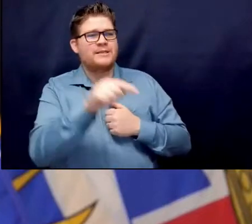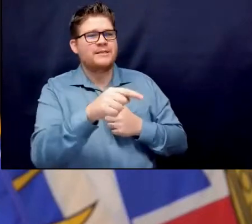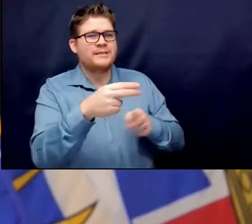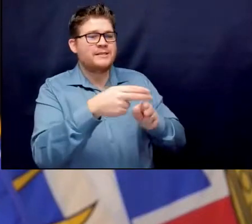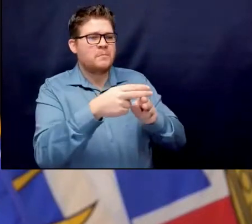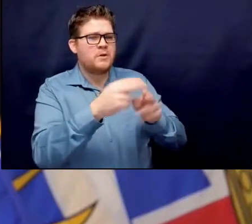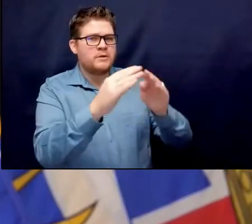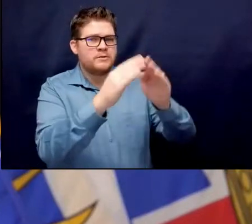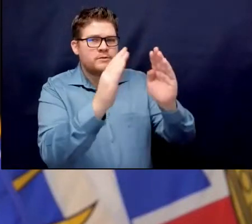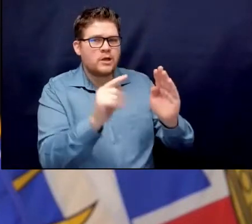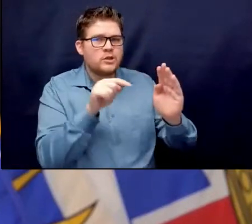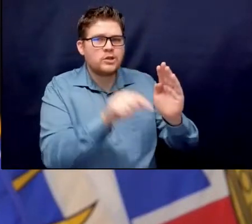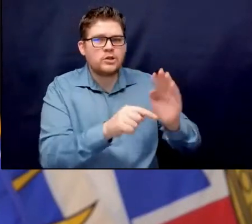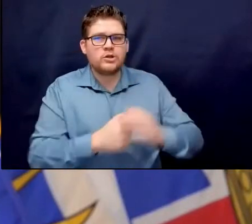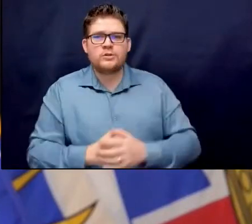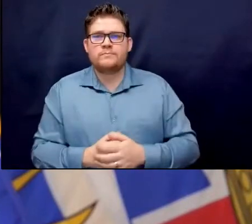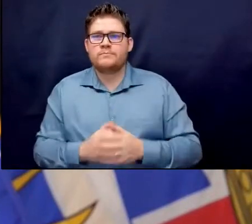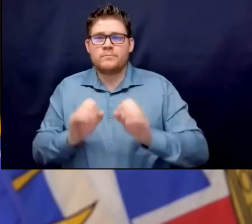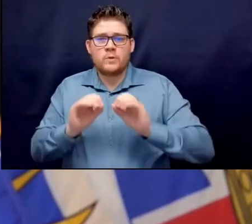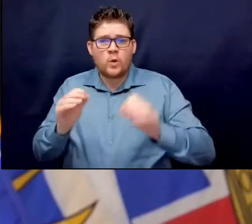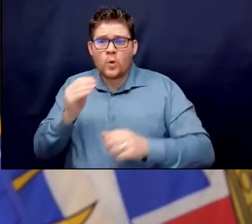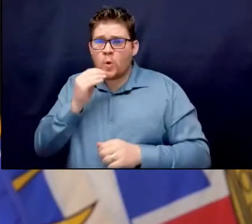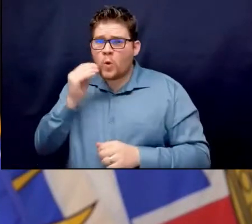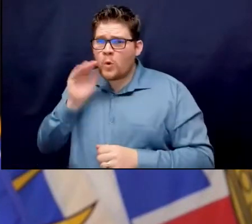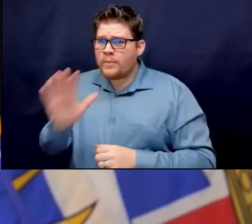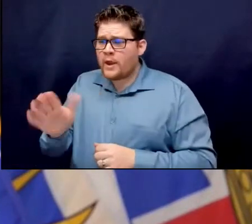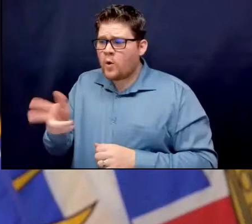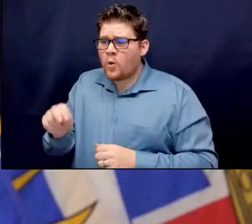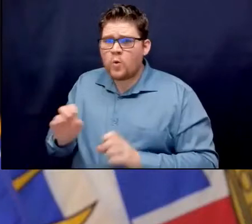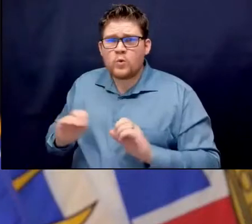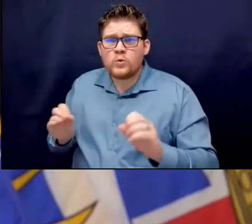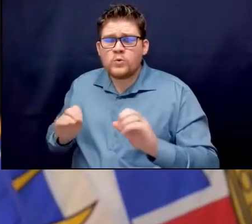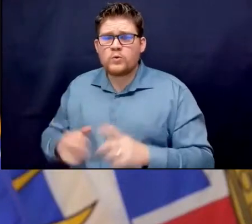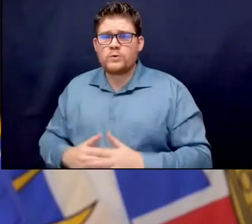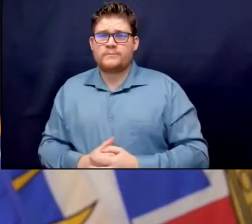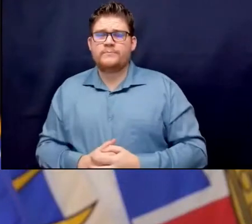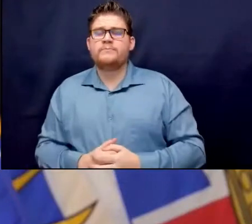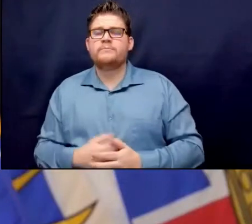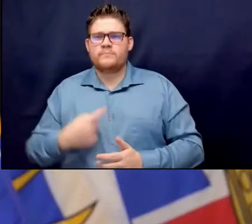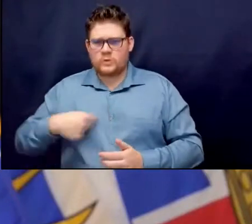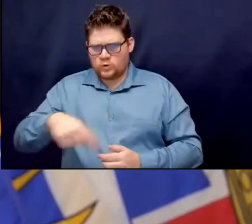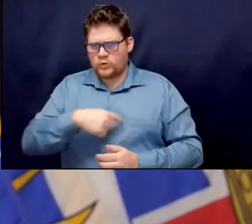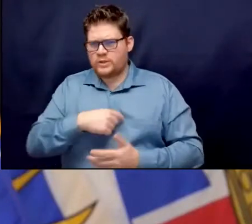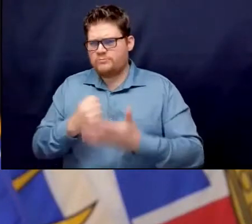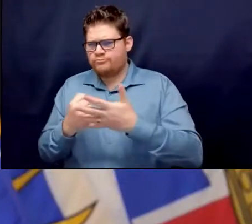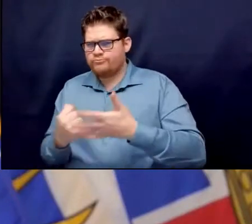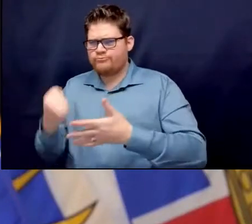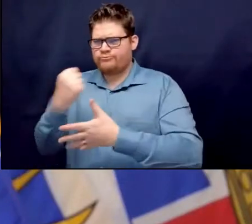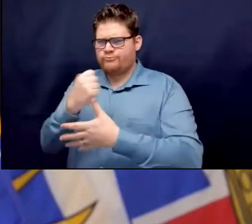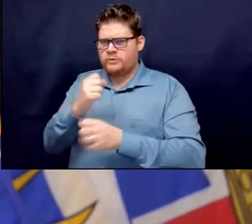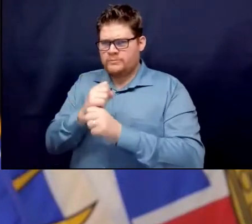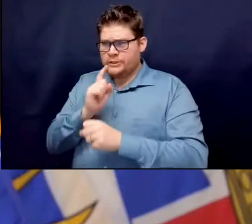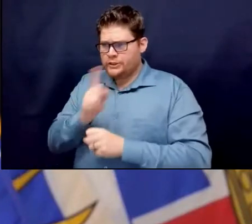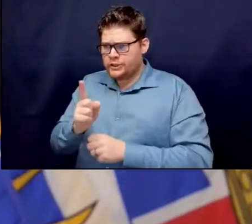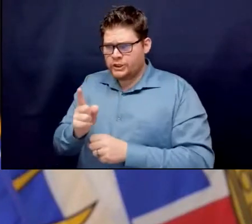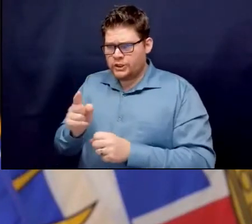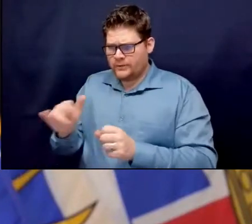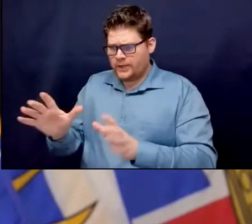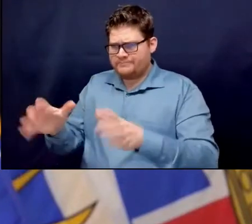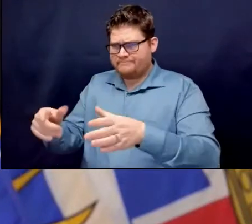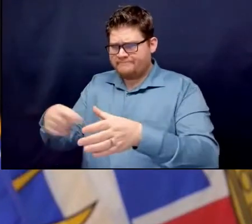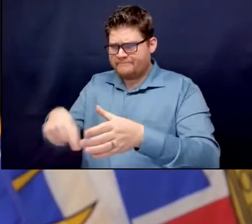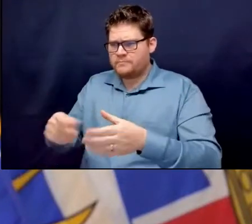shelters for vaccination. So that is something that we've done in many communities around the province. And we've been working